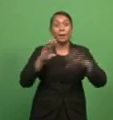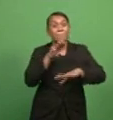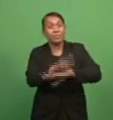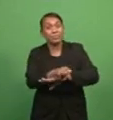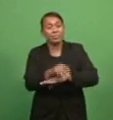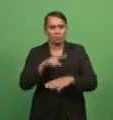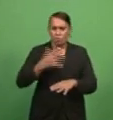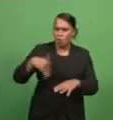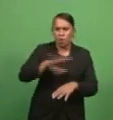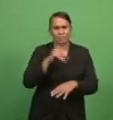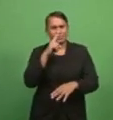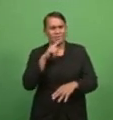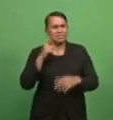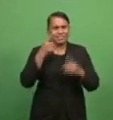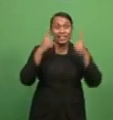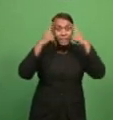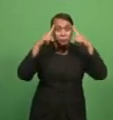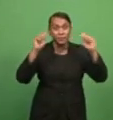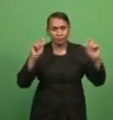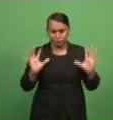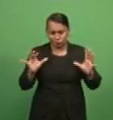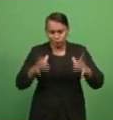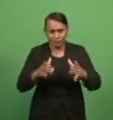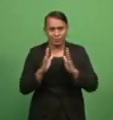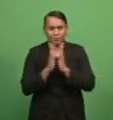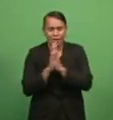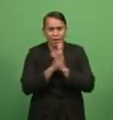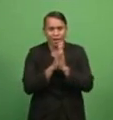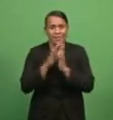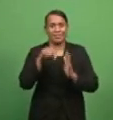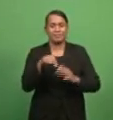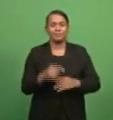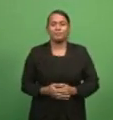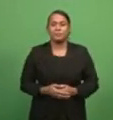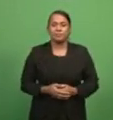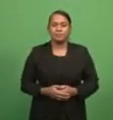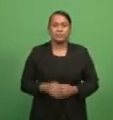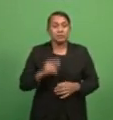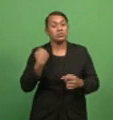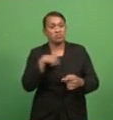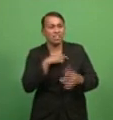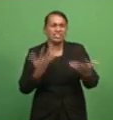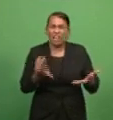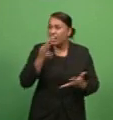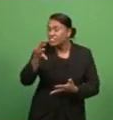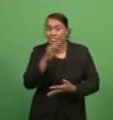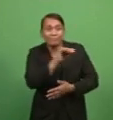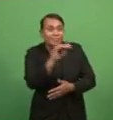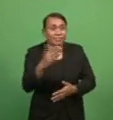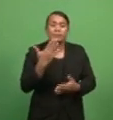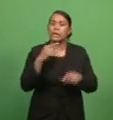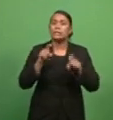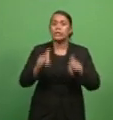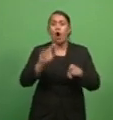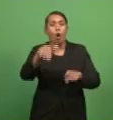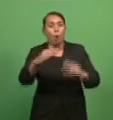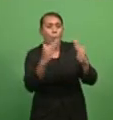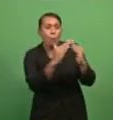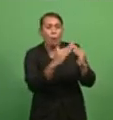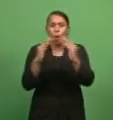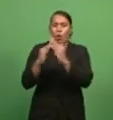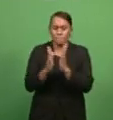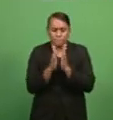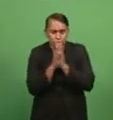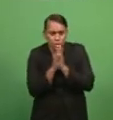pandemic and these virus issues. So we have asked all our Muslim brothers and sisters to stay home and pray at home. For